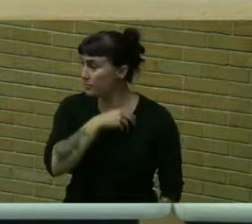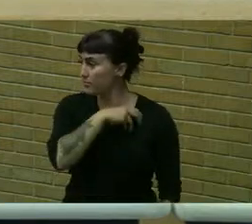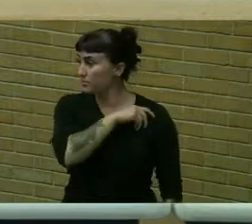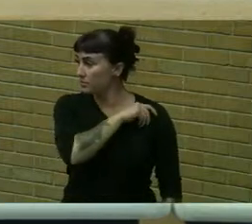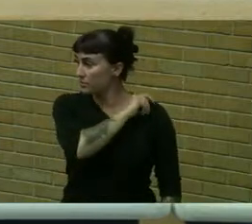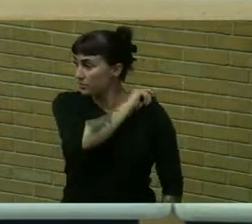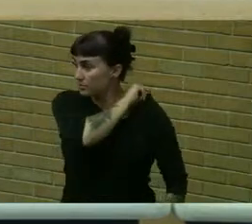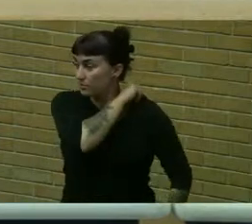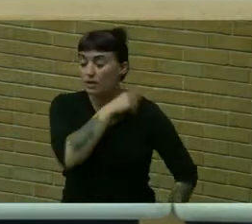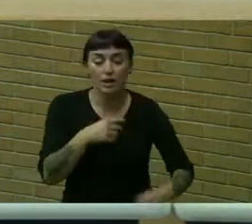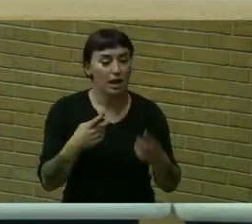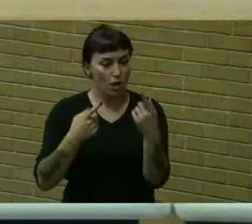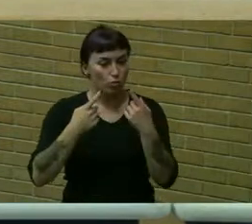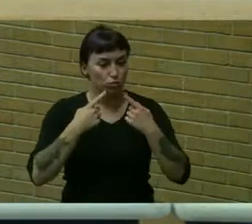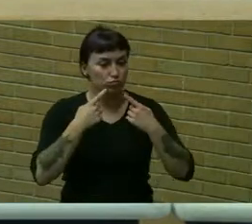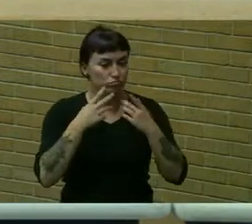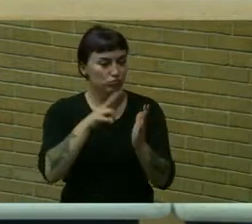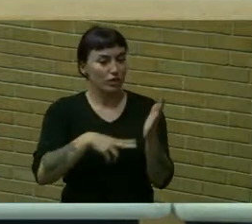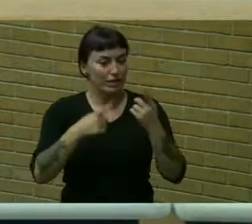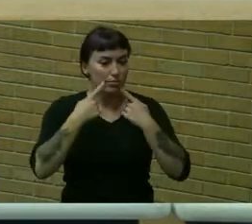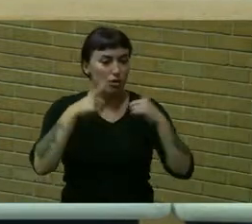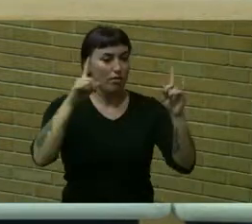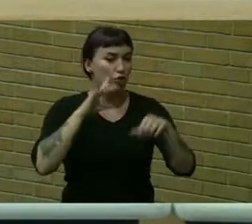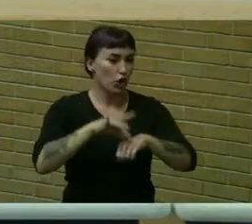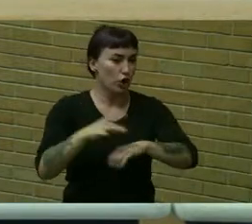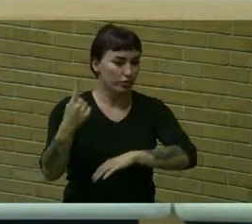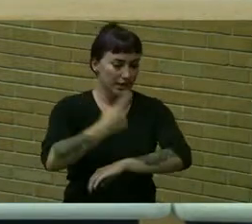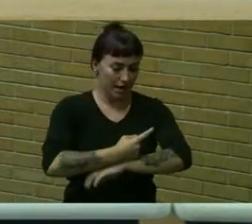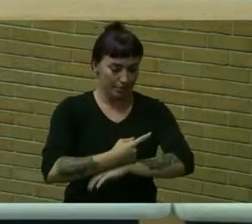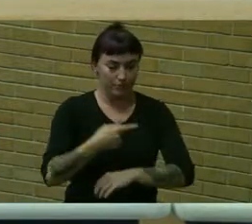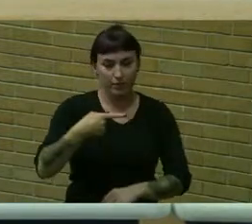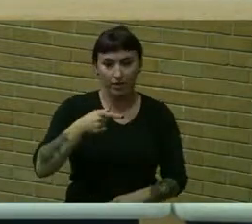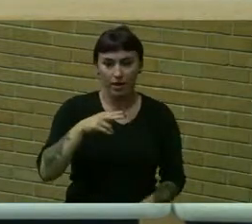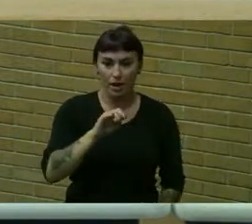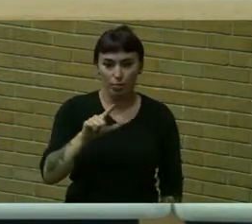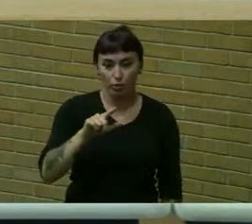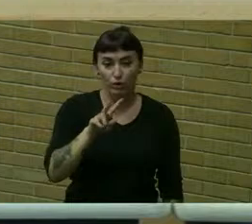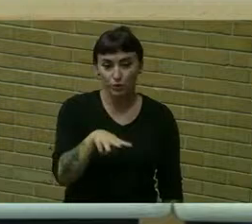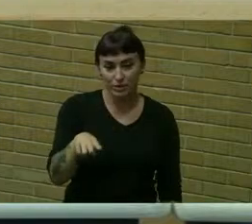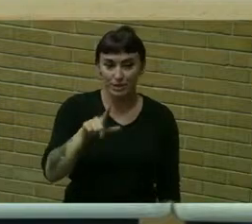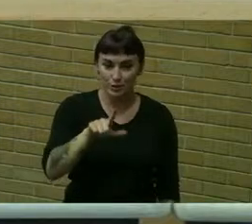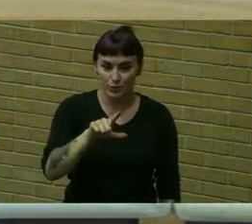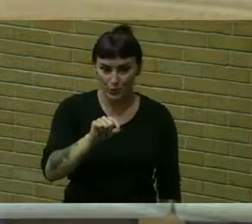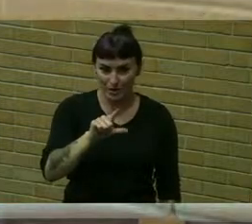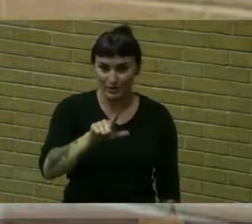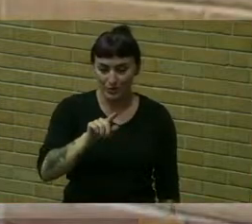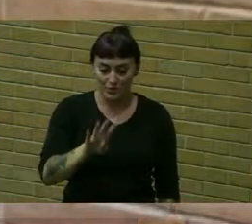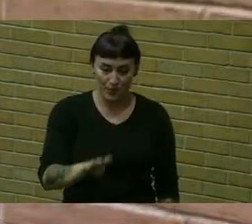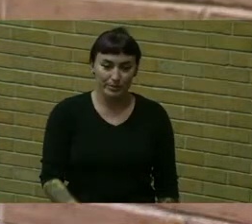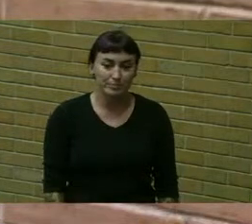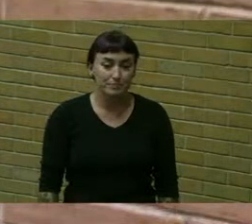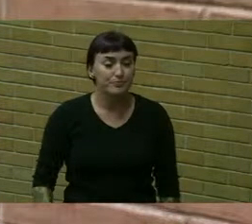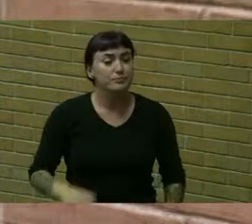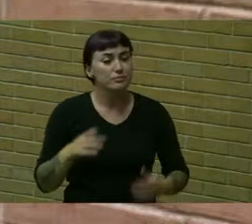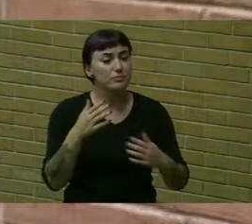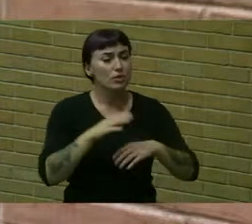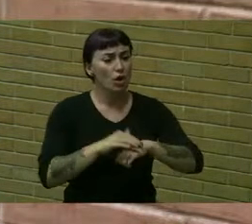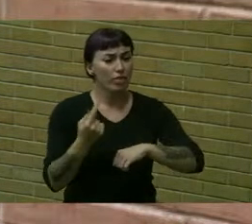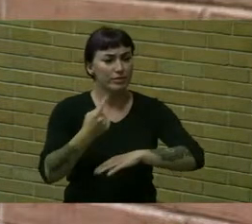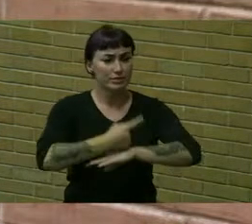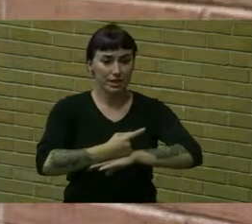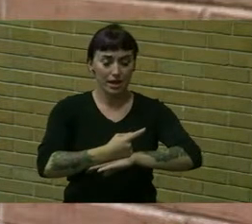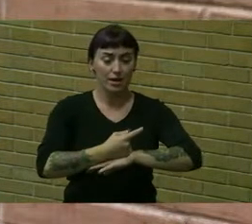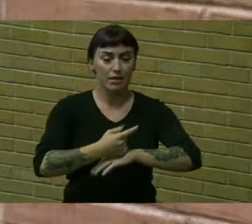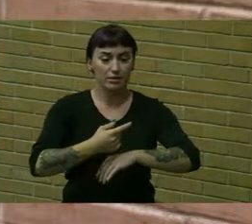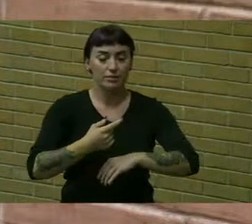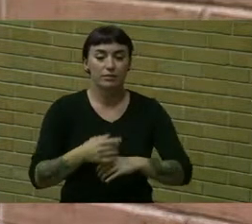Let me read that proclamation for Earth Day, April 22nd, 2024. On this day,